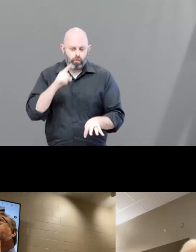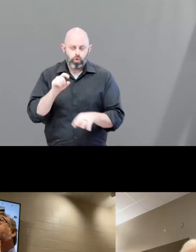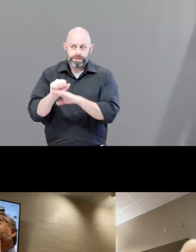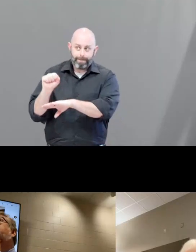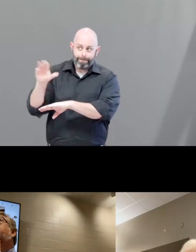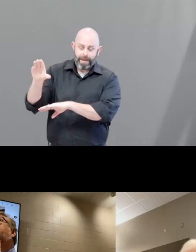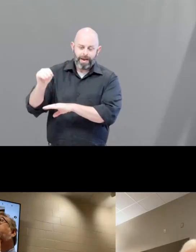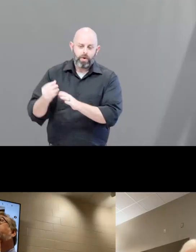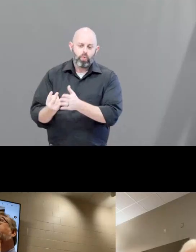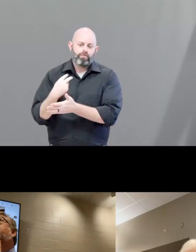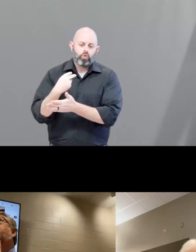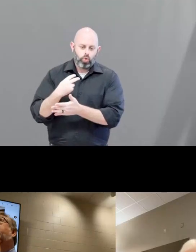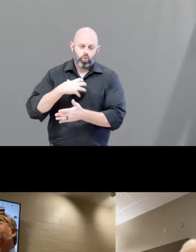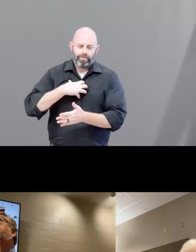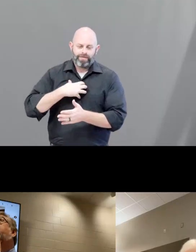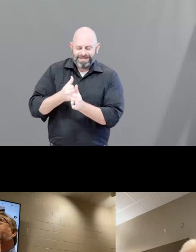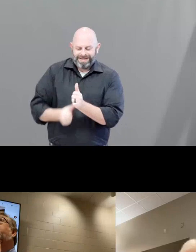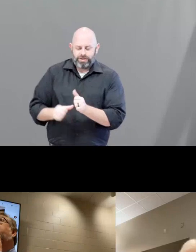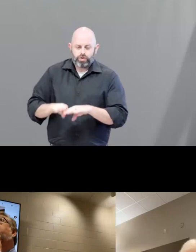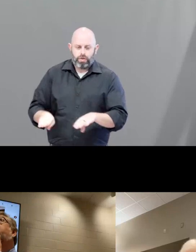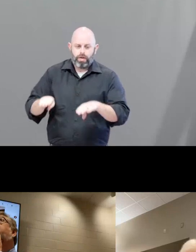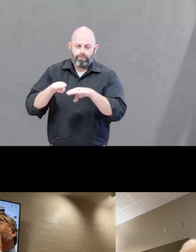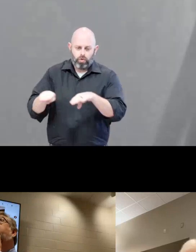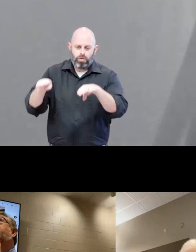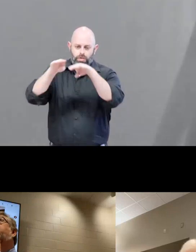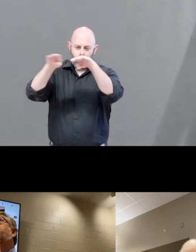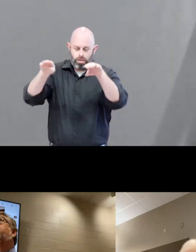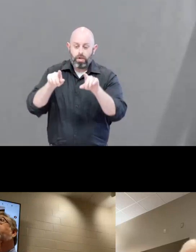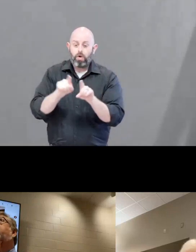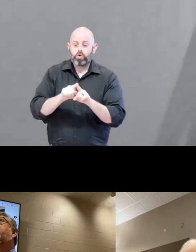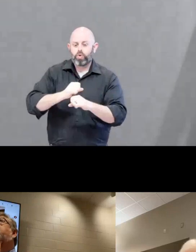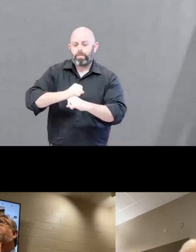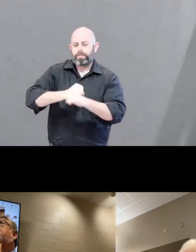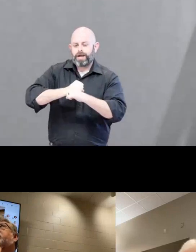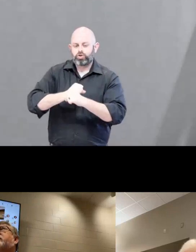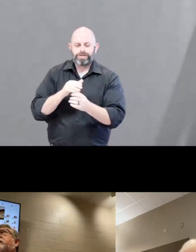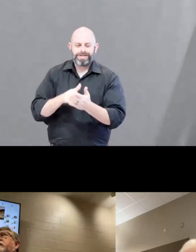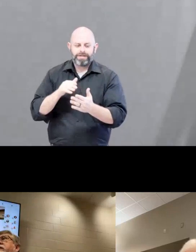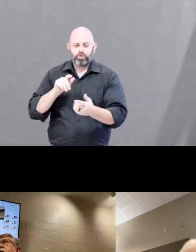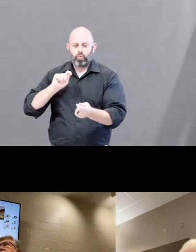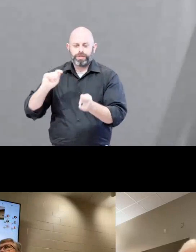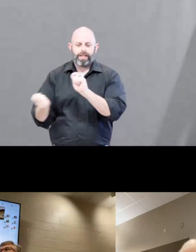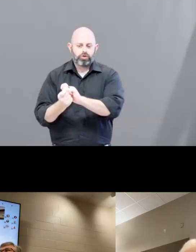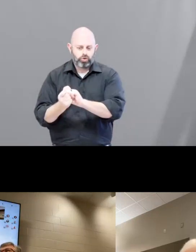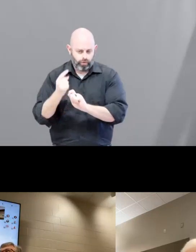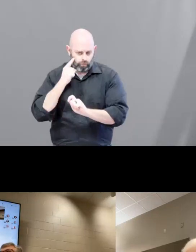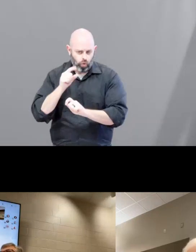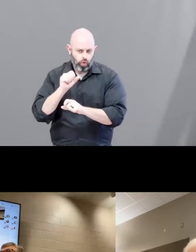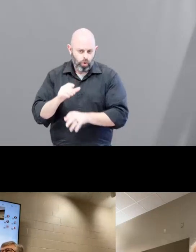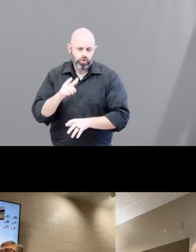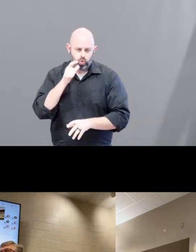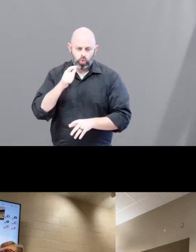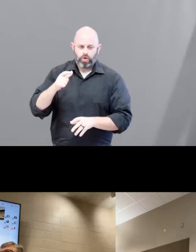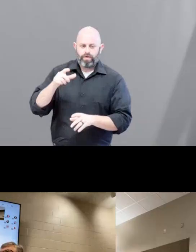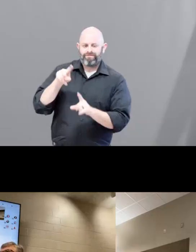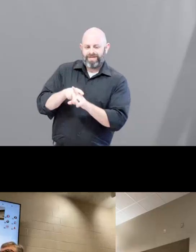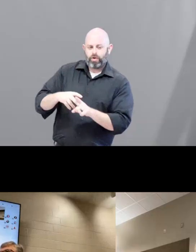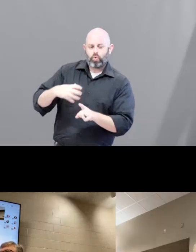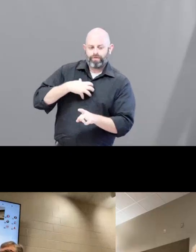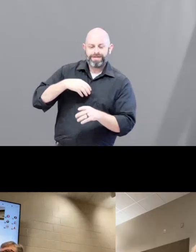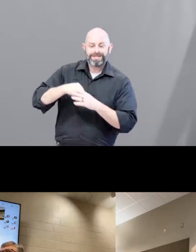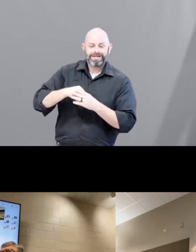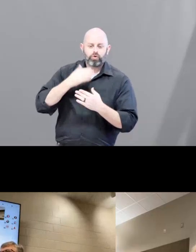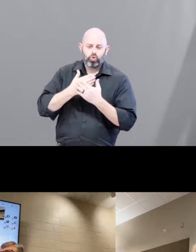and reviewing grievances at each level. There's also protections against retaliation for employees who file the grievances in